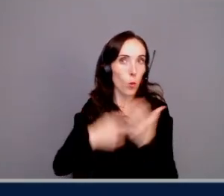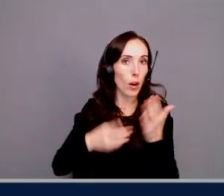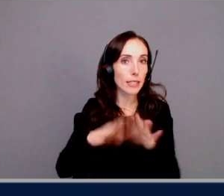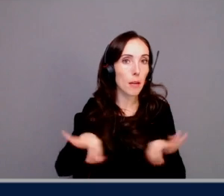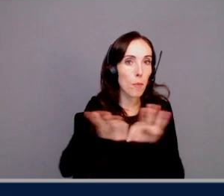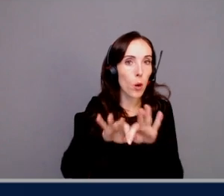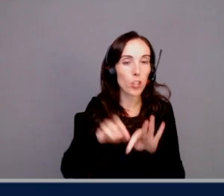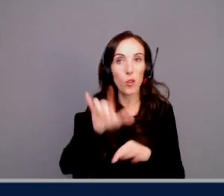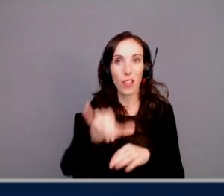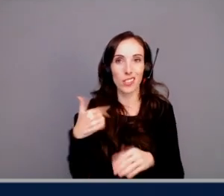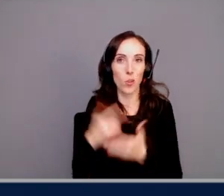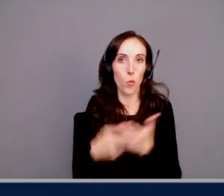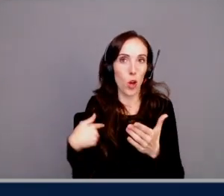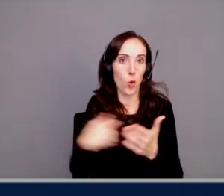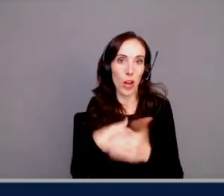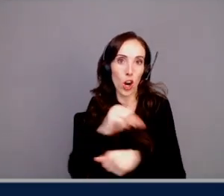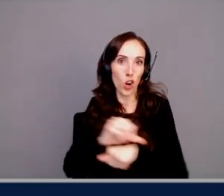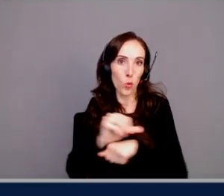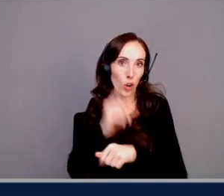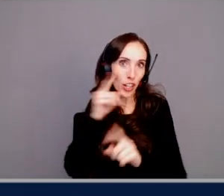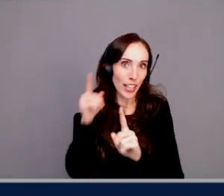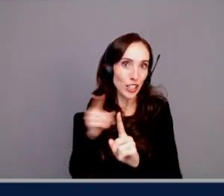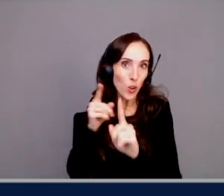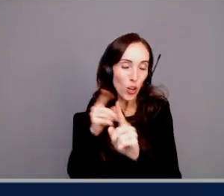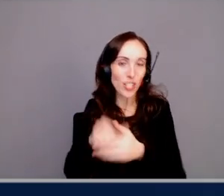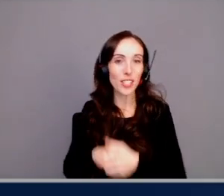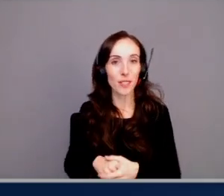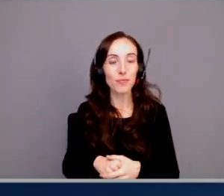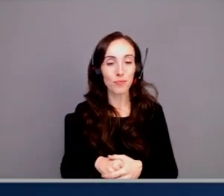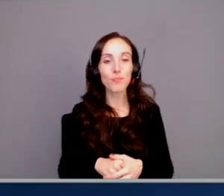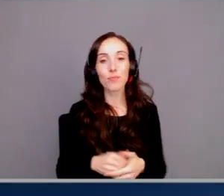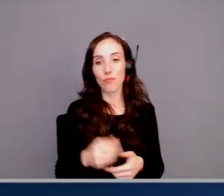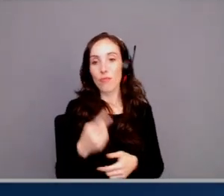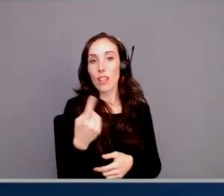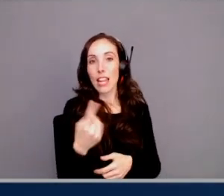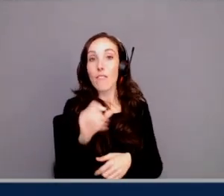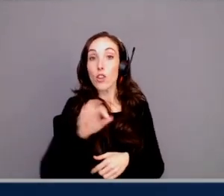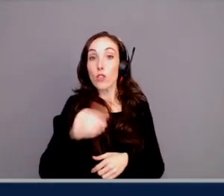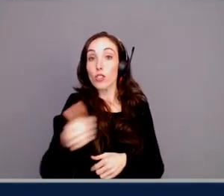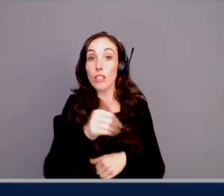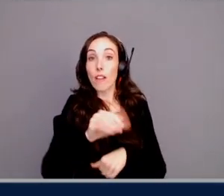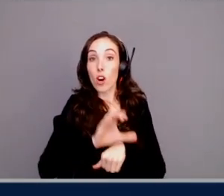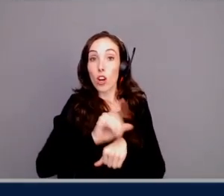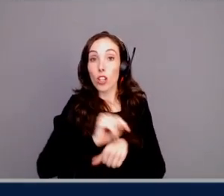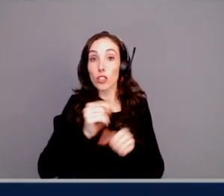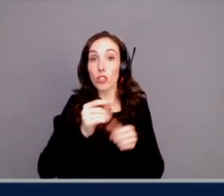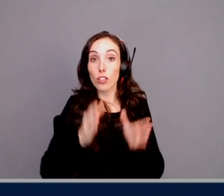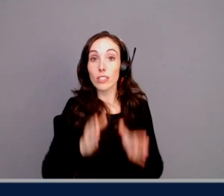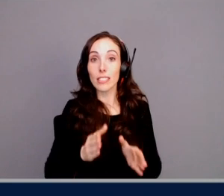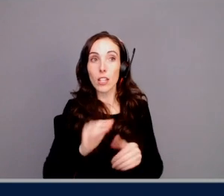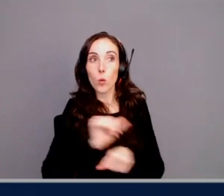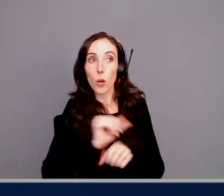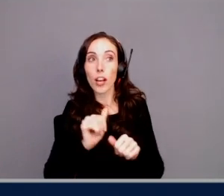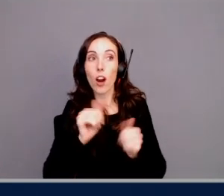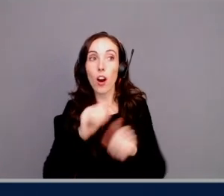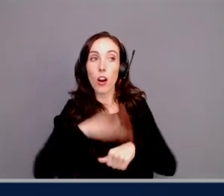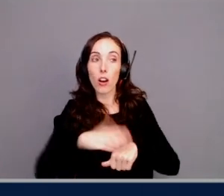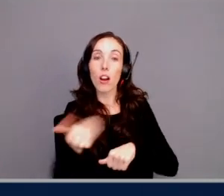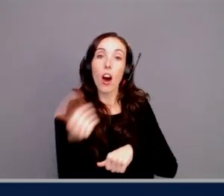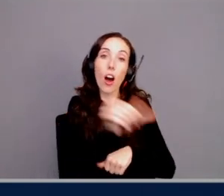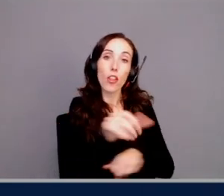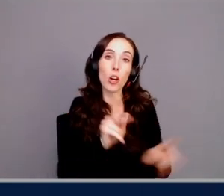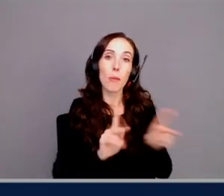working towards. Yeah, and Robert Tables in the chat notes that if you're a consultant working on a lot of other people's code bases, this would be really helpful to get